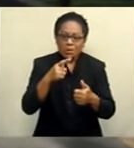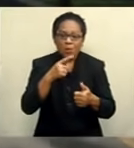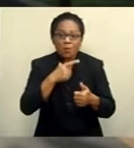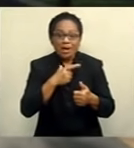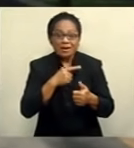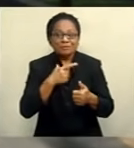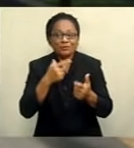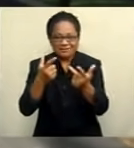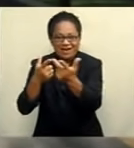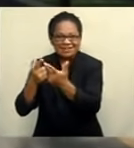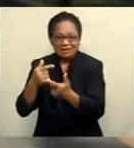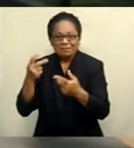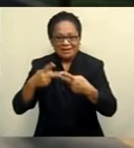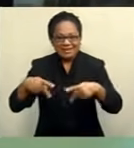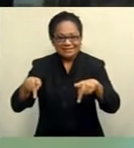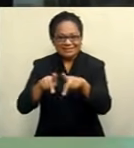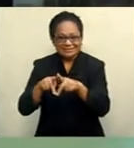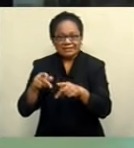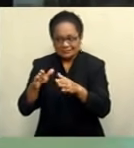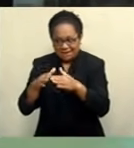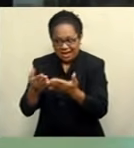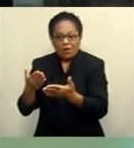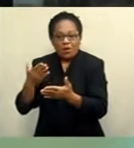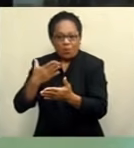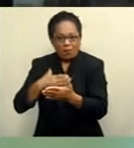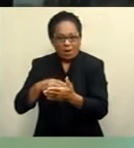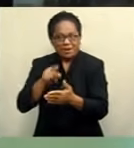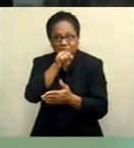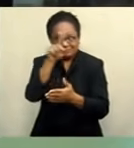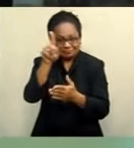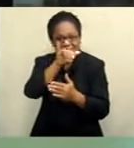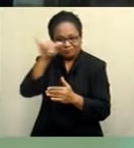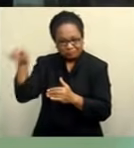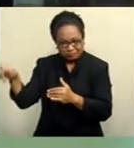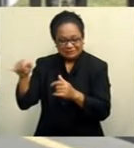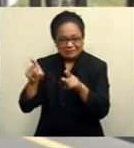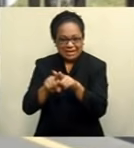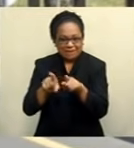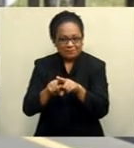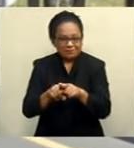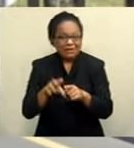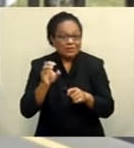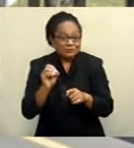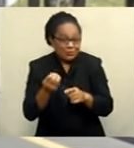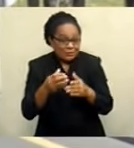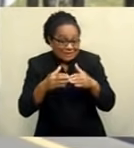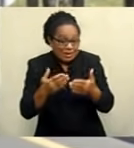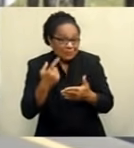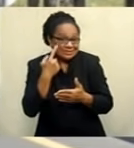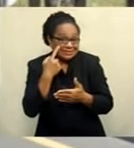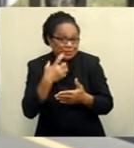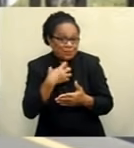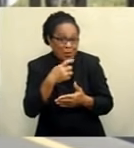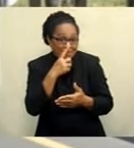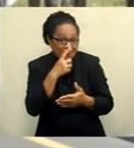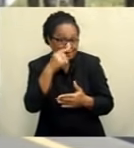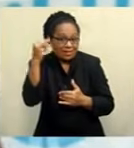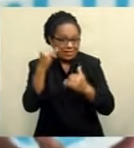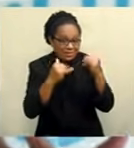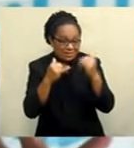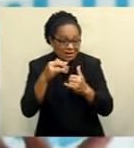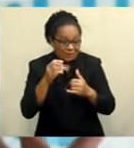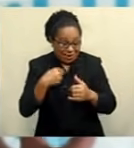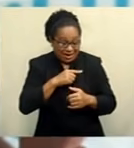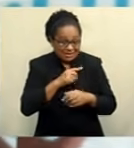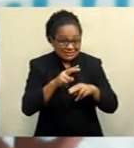other destinations. I do think that as we go into next year, then we'll start seeing more and more coming. From a Fiji perspective, we